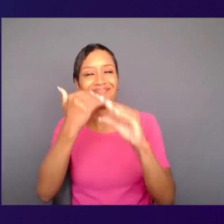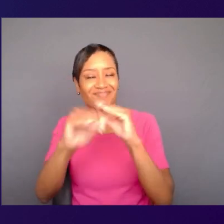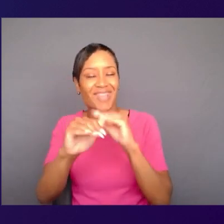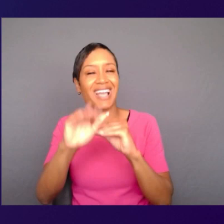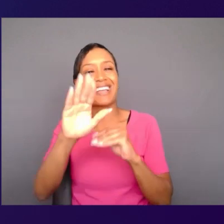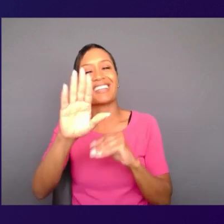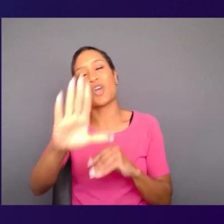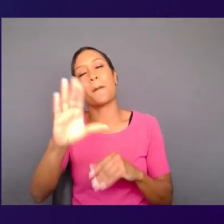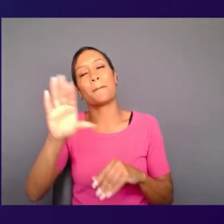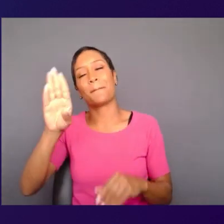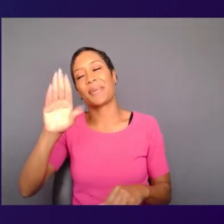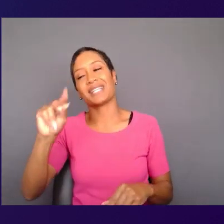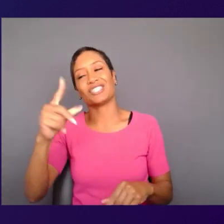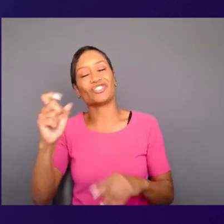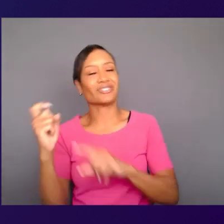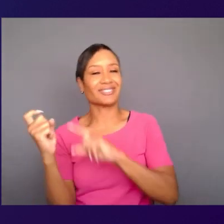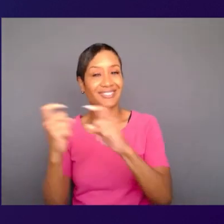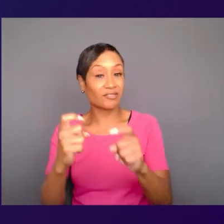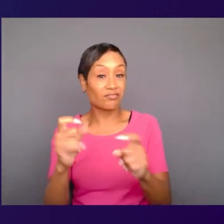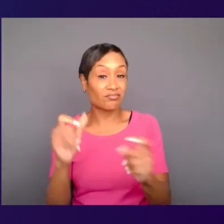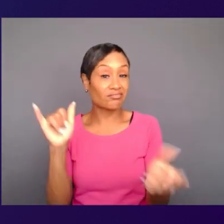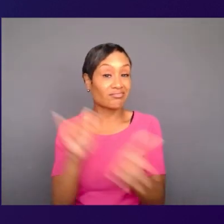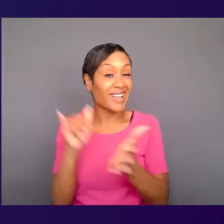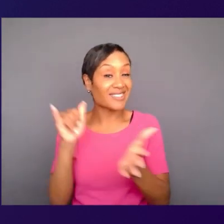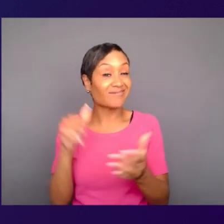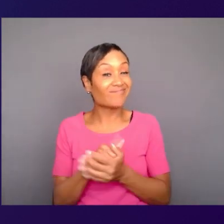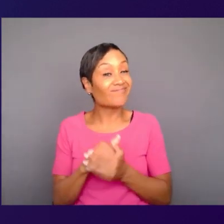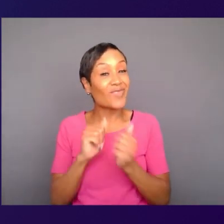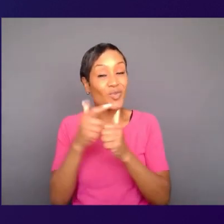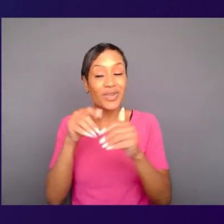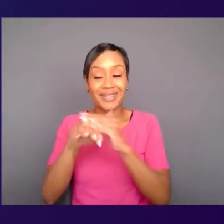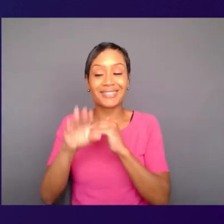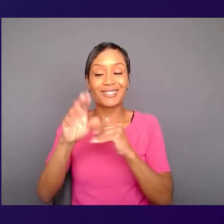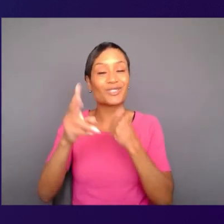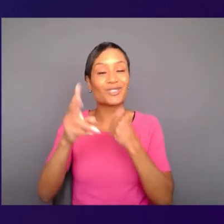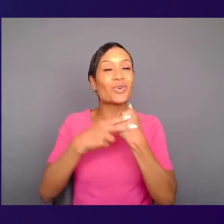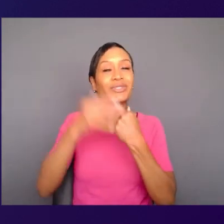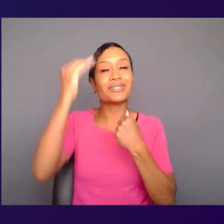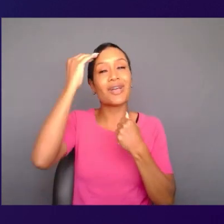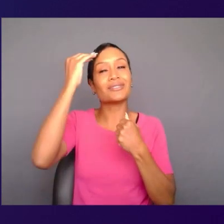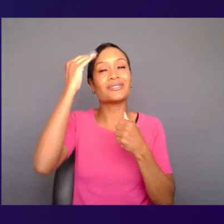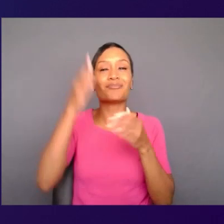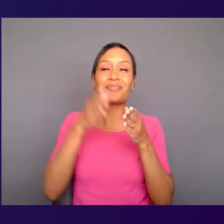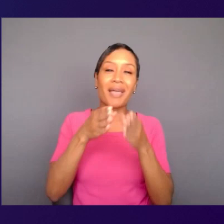being awarded. And that is how you access the Storage Knowledge Badge readiness paths.